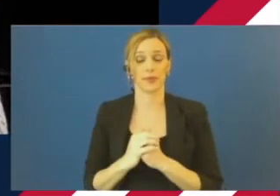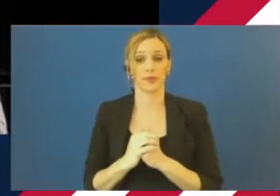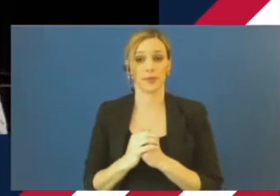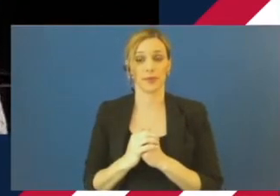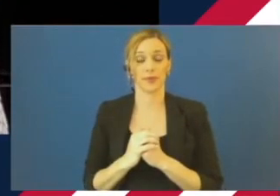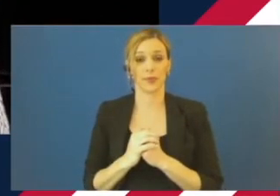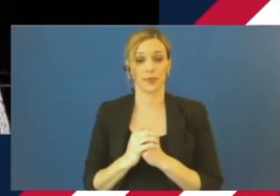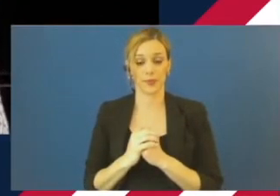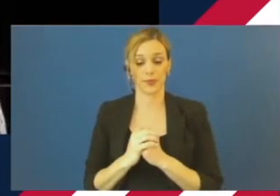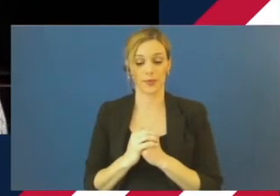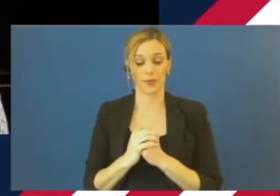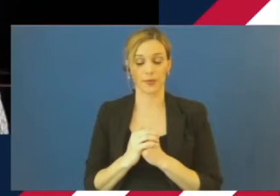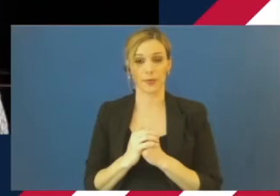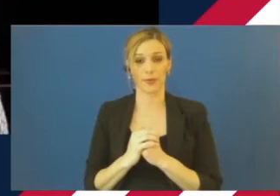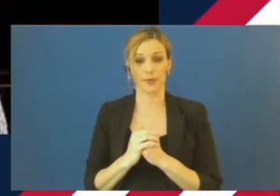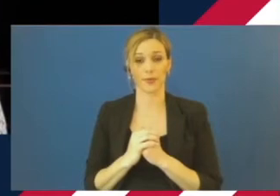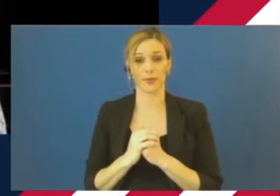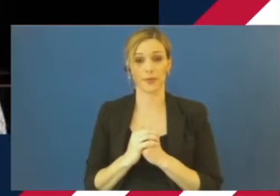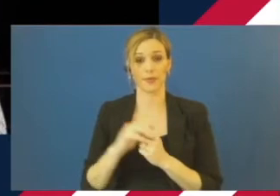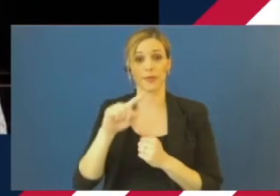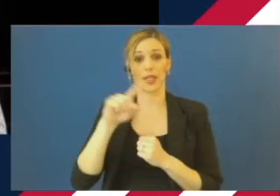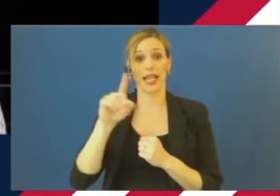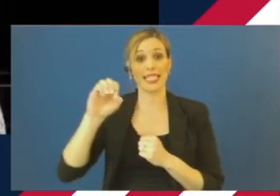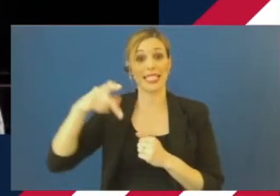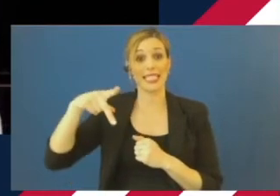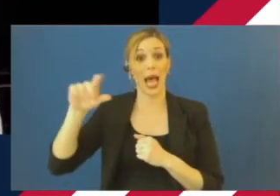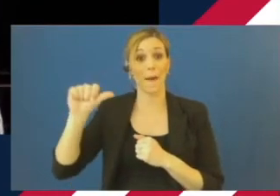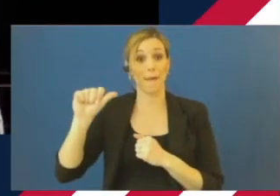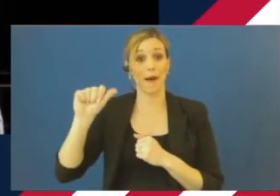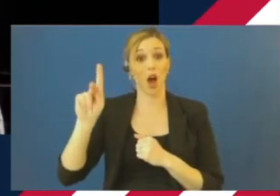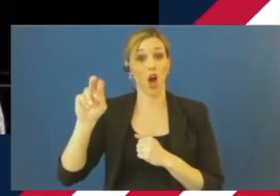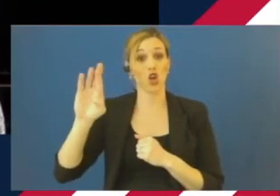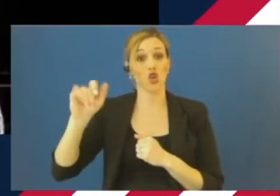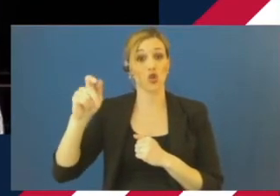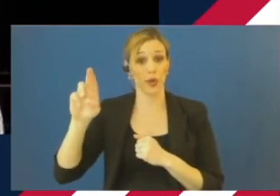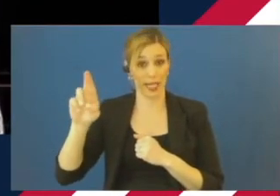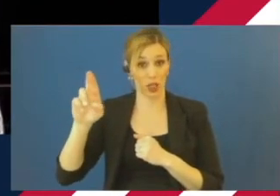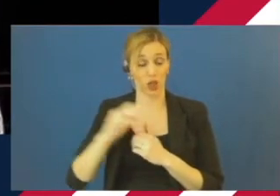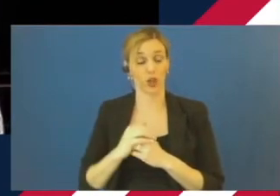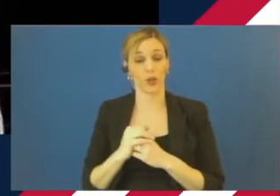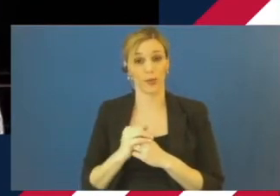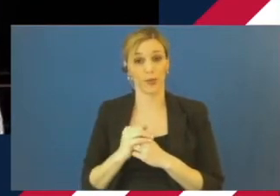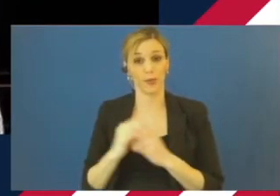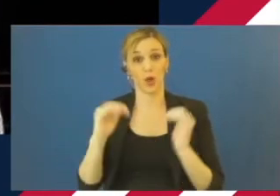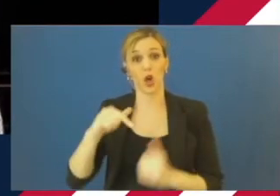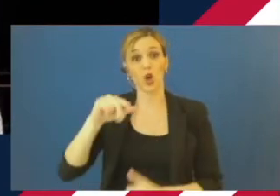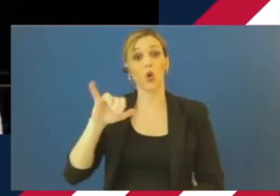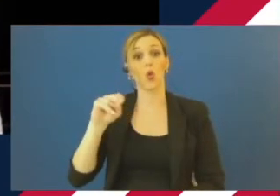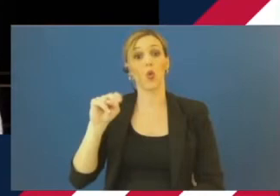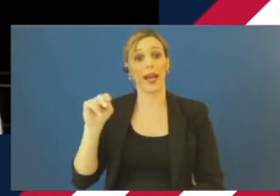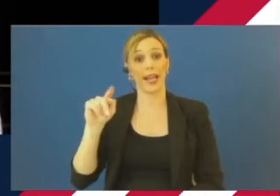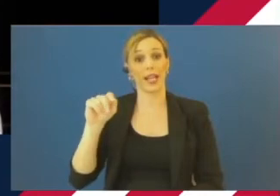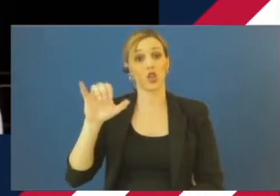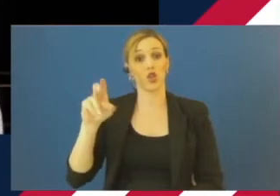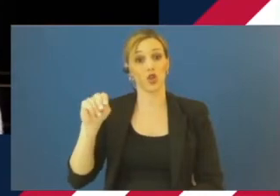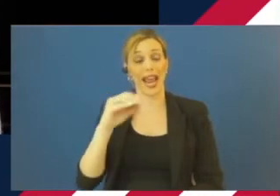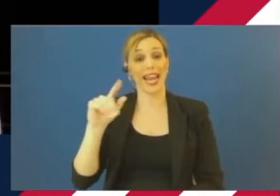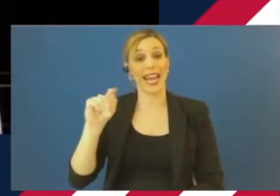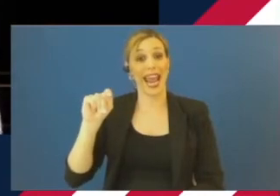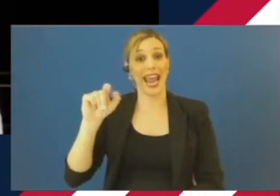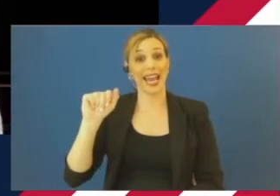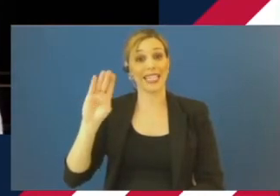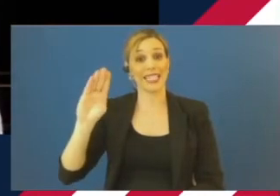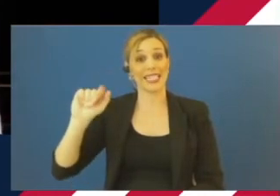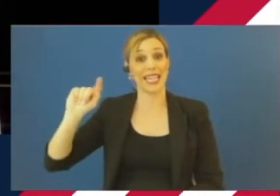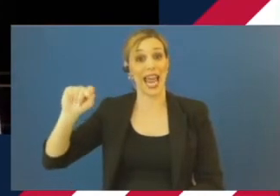and serves as a liaison between the campaign, convention, and party. Quinn Tran and Tabitha Shustop round